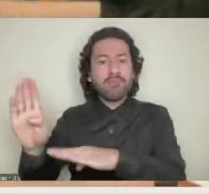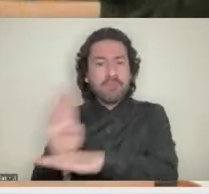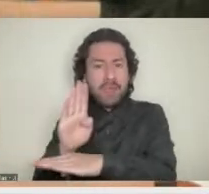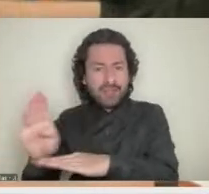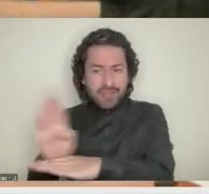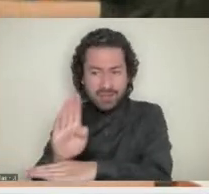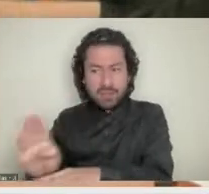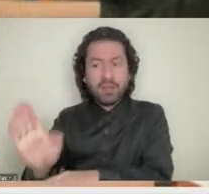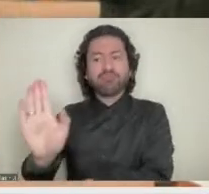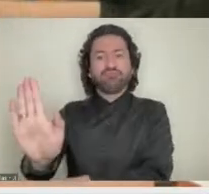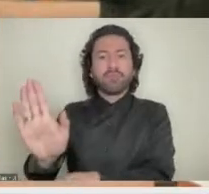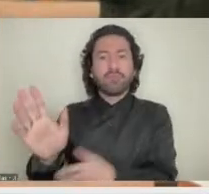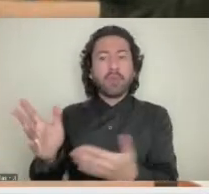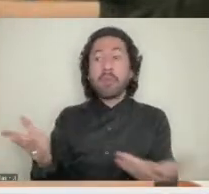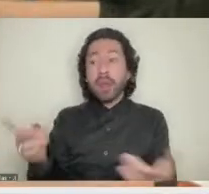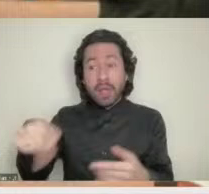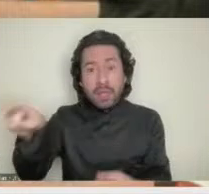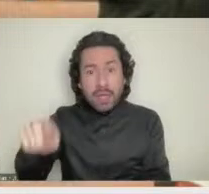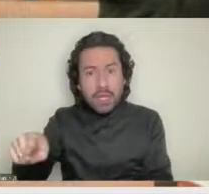and to